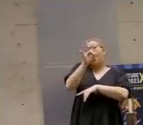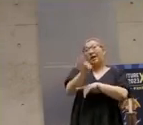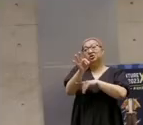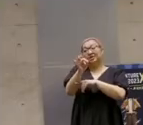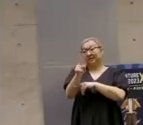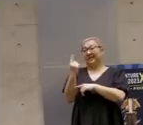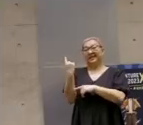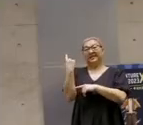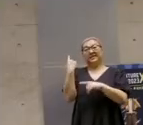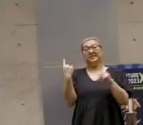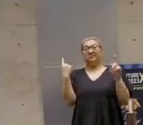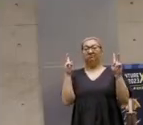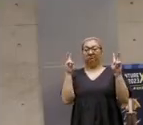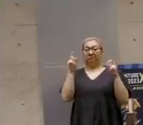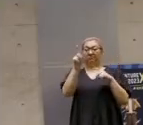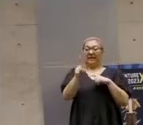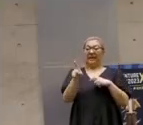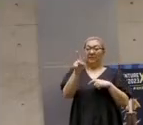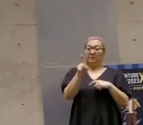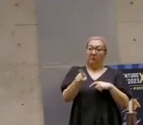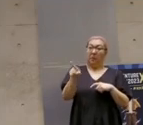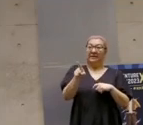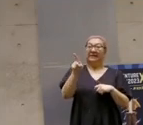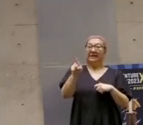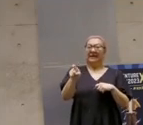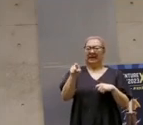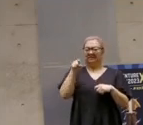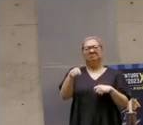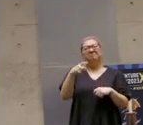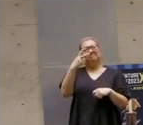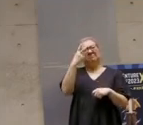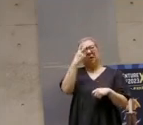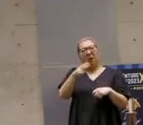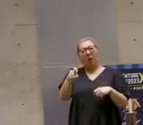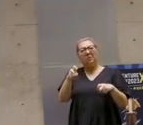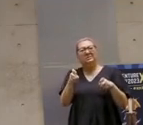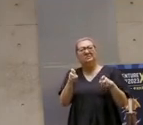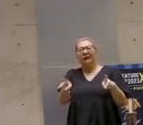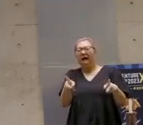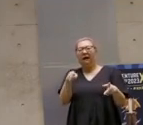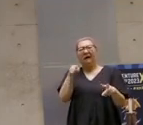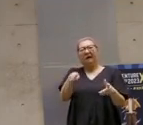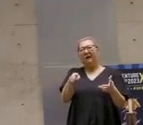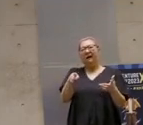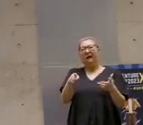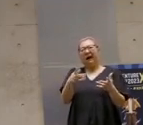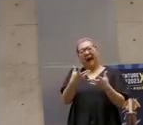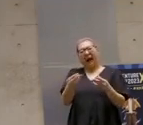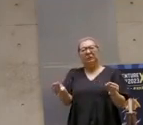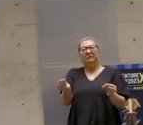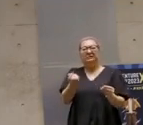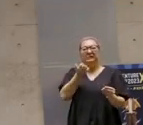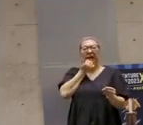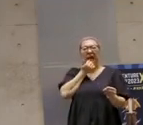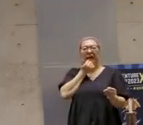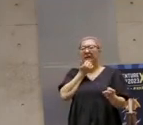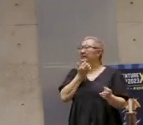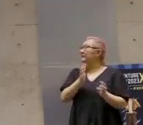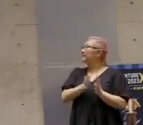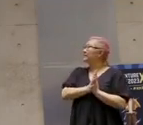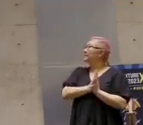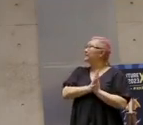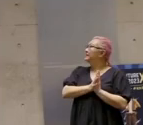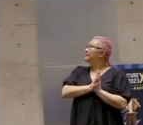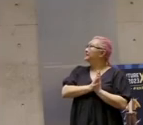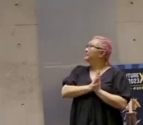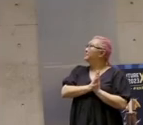user experience. And that's what I want to talk to you about today. But to begin with, I want to be just a little bit self-indulgent and talk